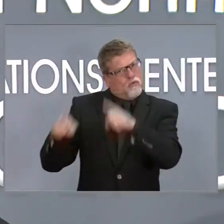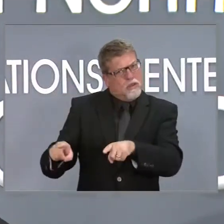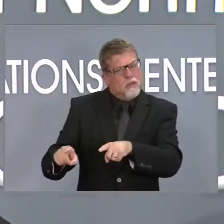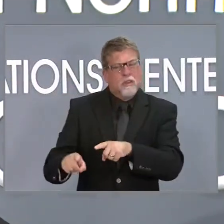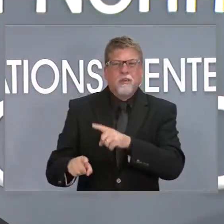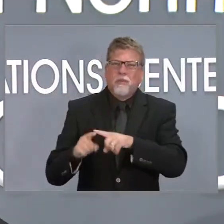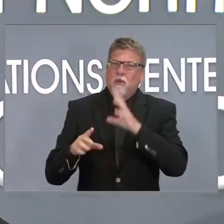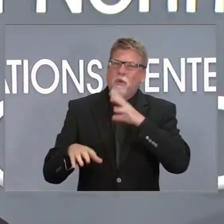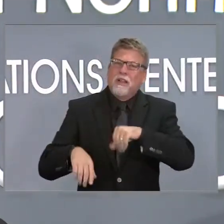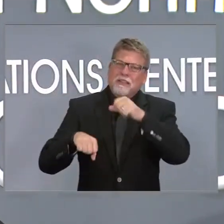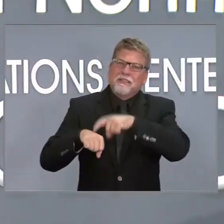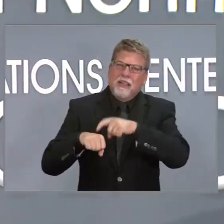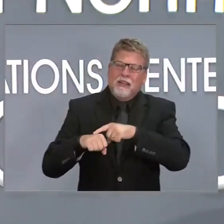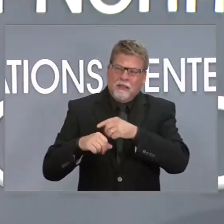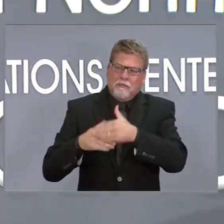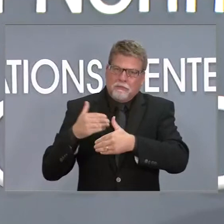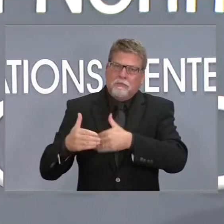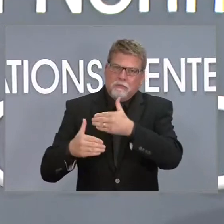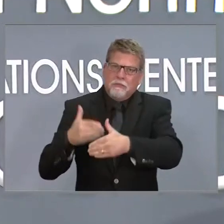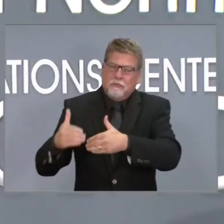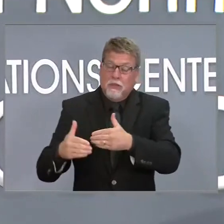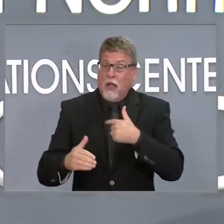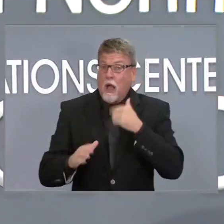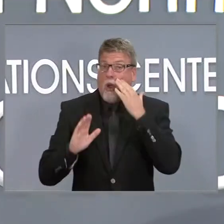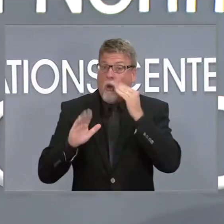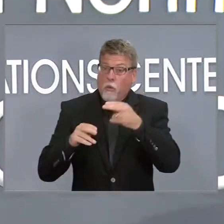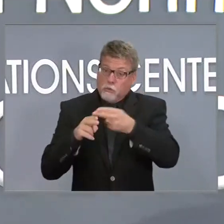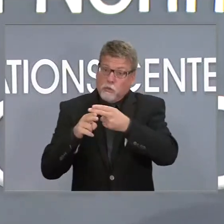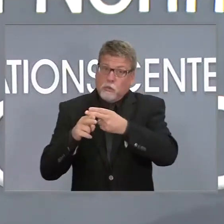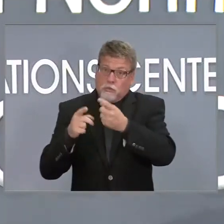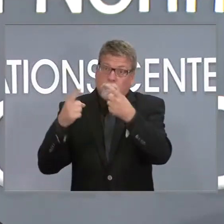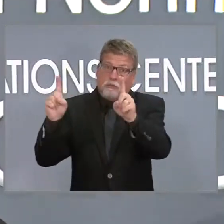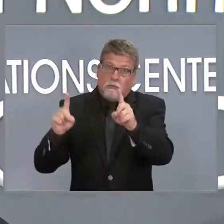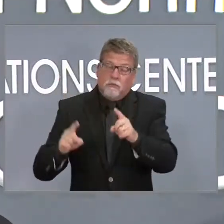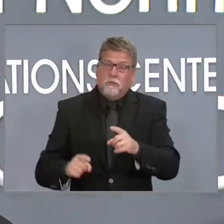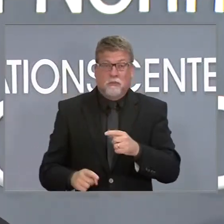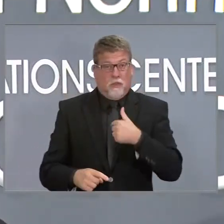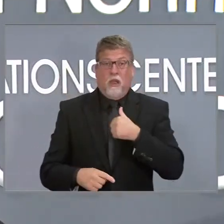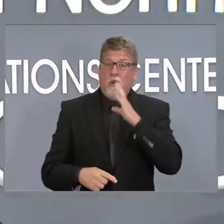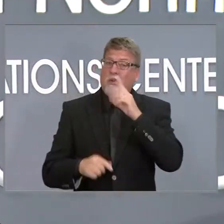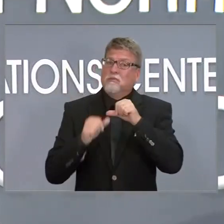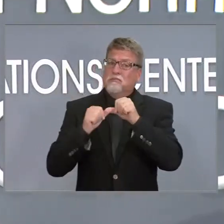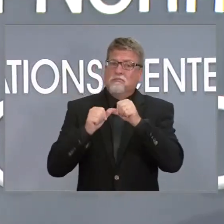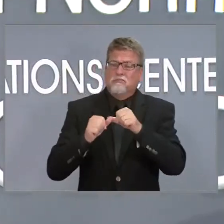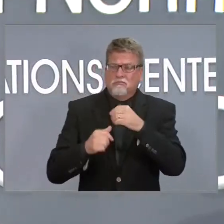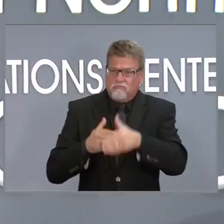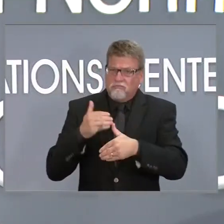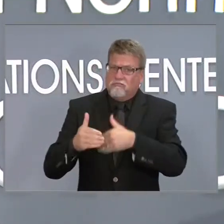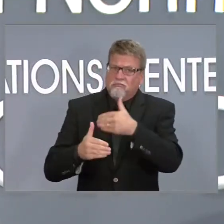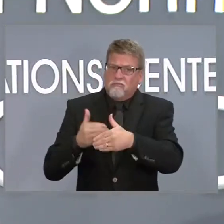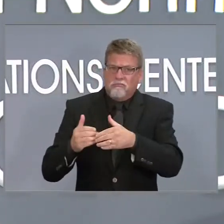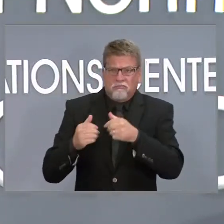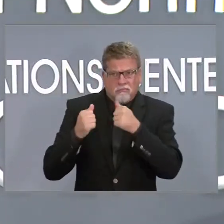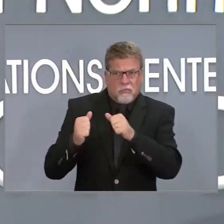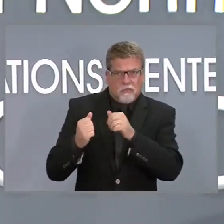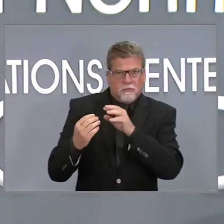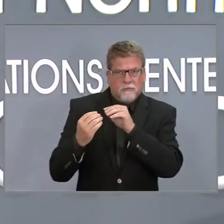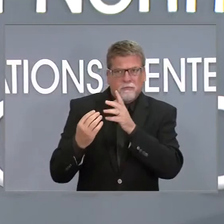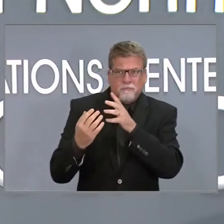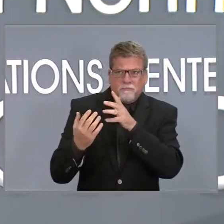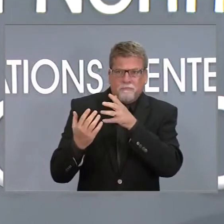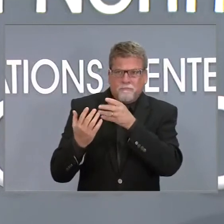over a period of time in order to get there, and I hope we will. And I'm going to continue to work hard to try to